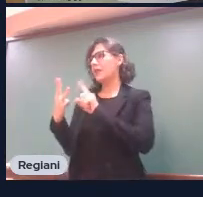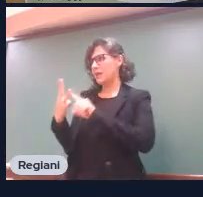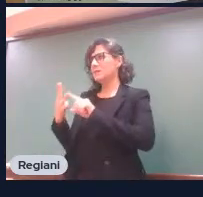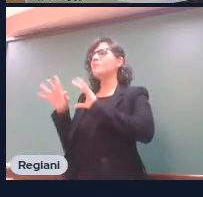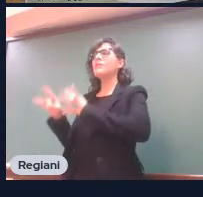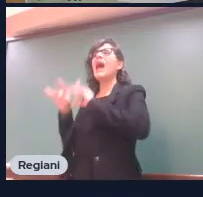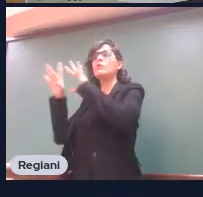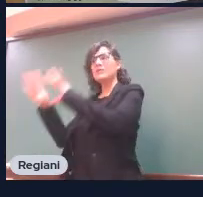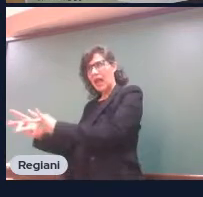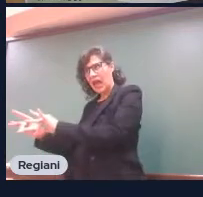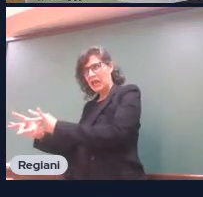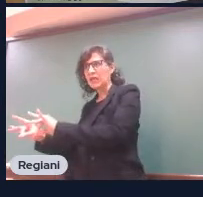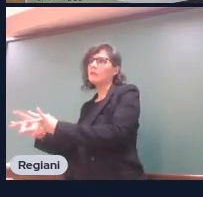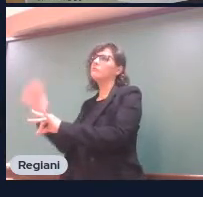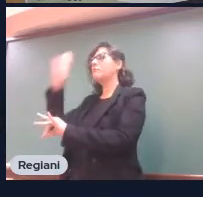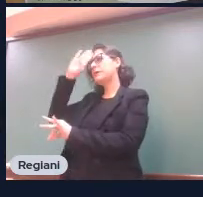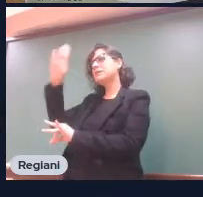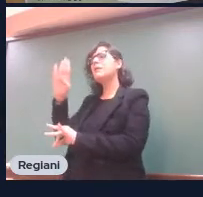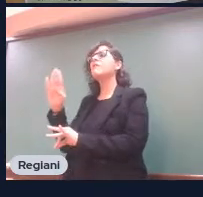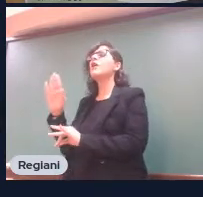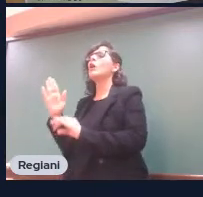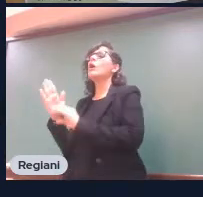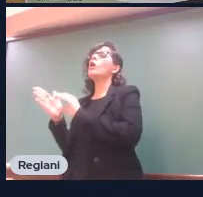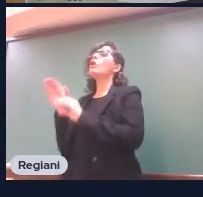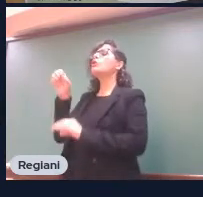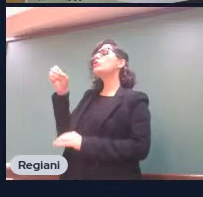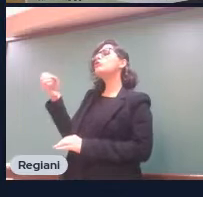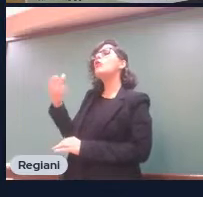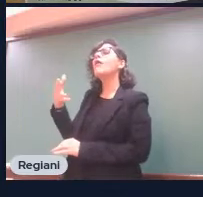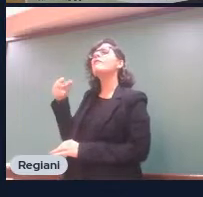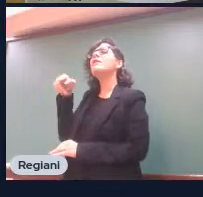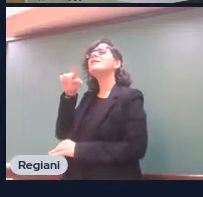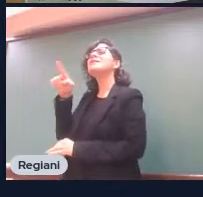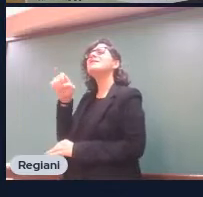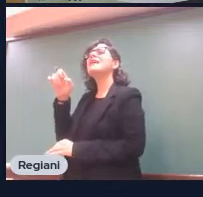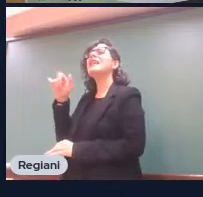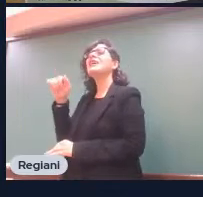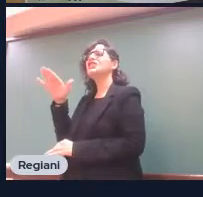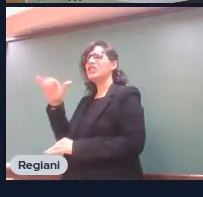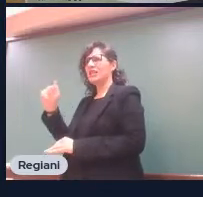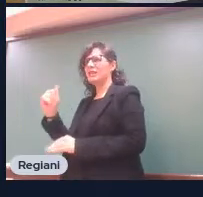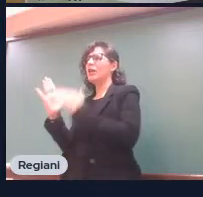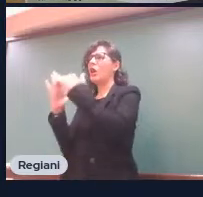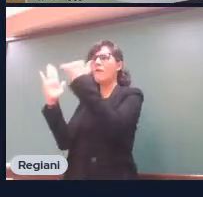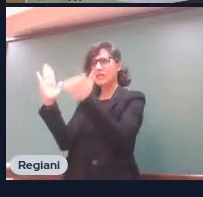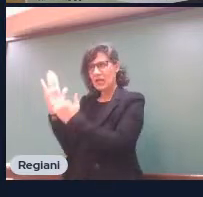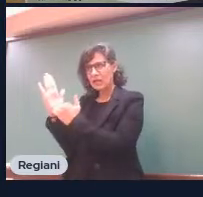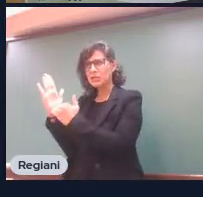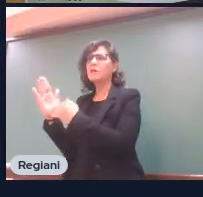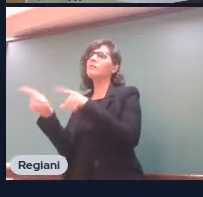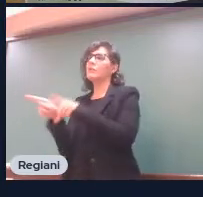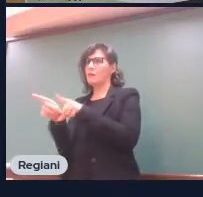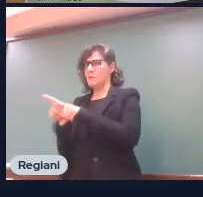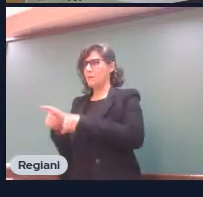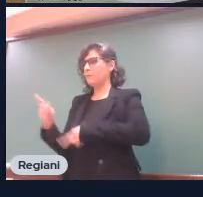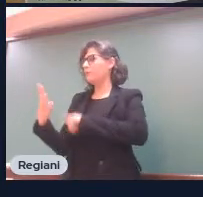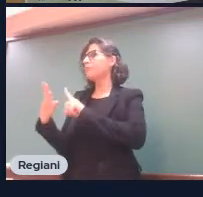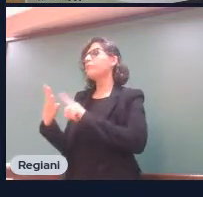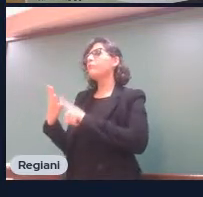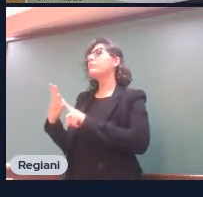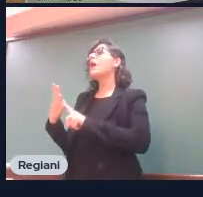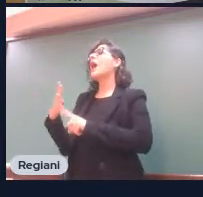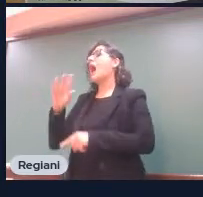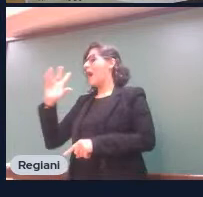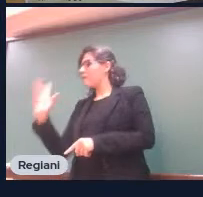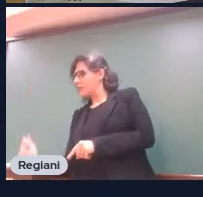especially Australia and New Zealand. 4, Afrilex for the African continent.